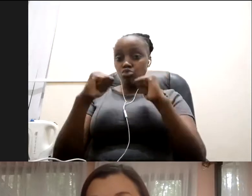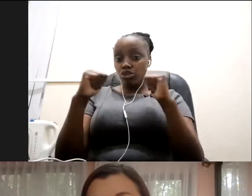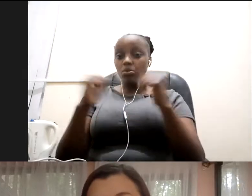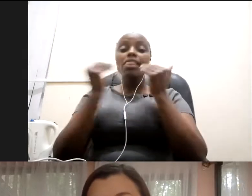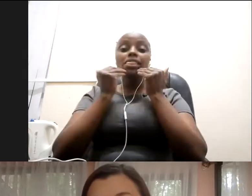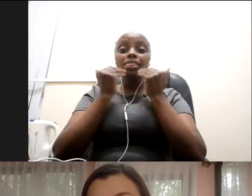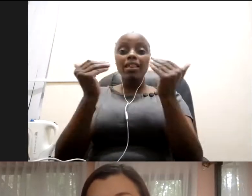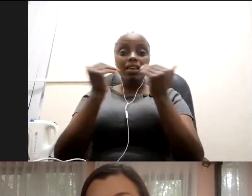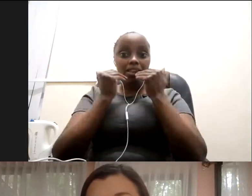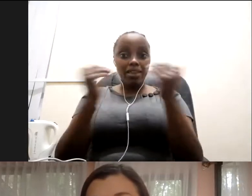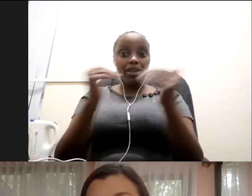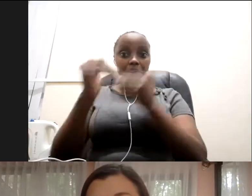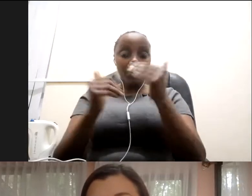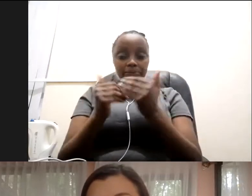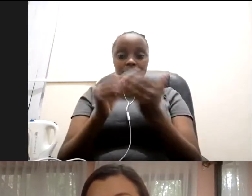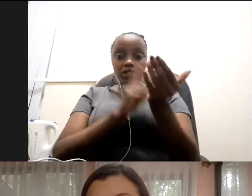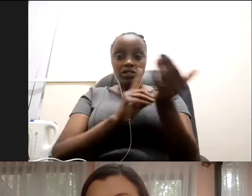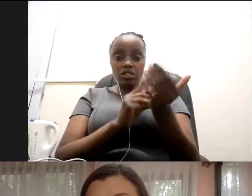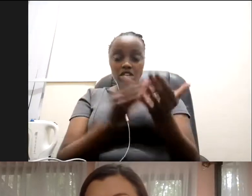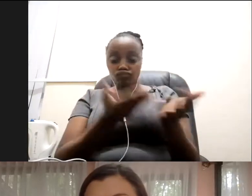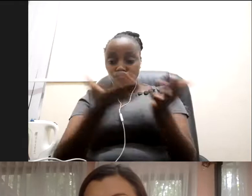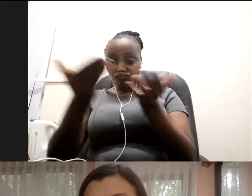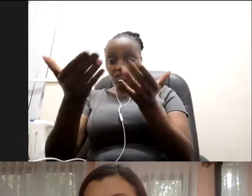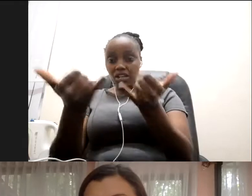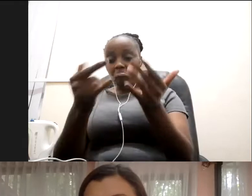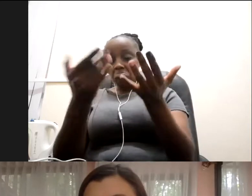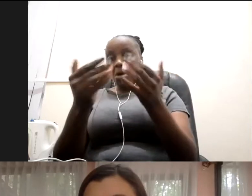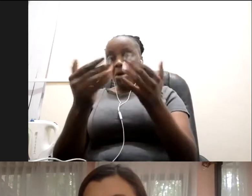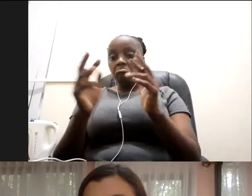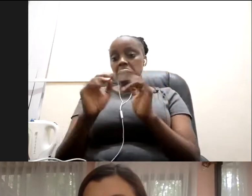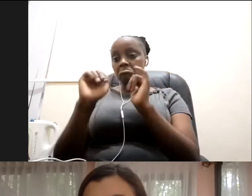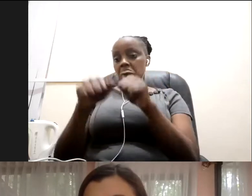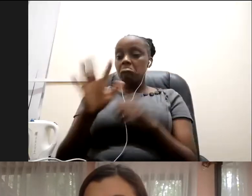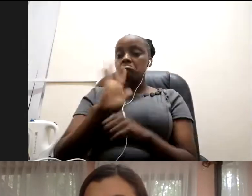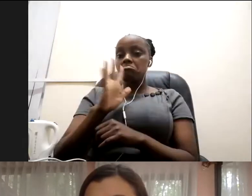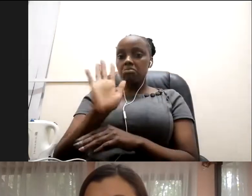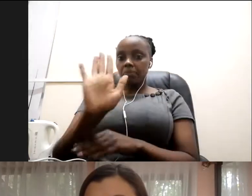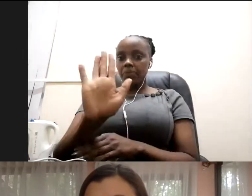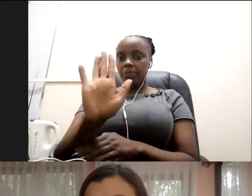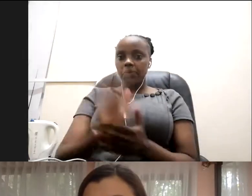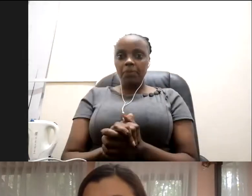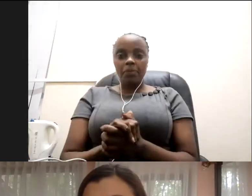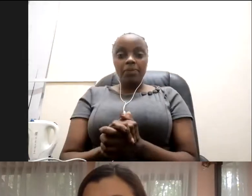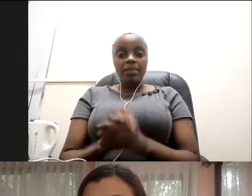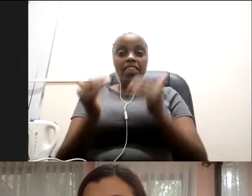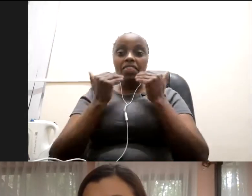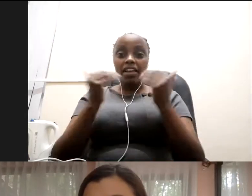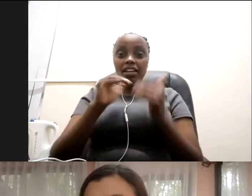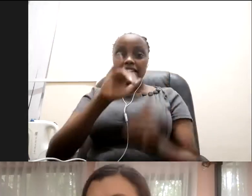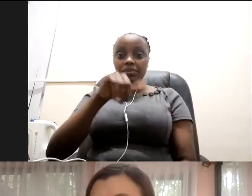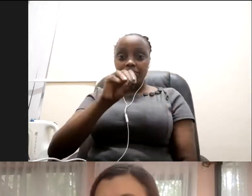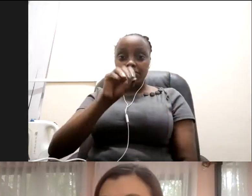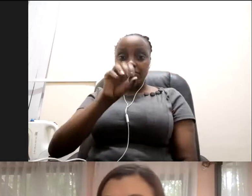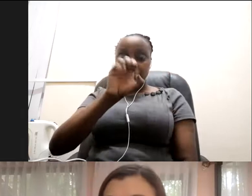everyone, and Dr. Schroeder, the floor is yours for opening remarks. Thank you. Thank you, Jose, and welcome